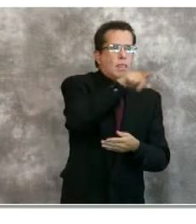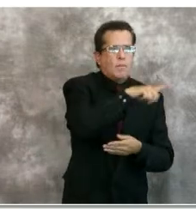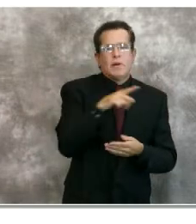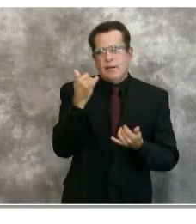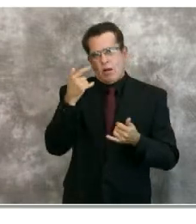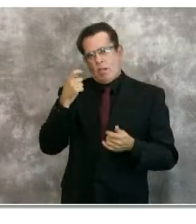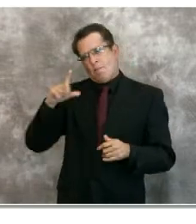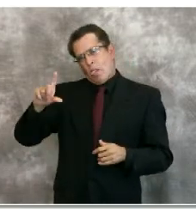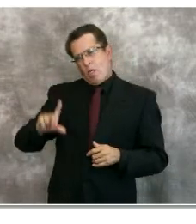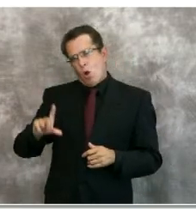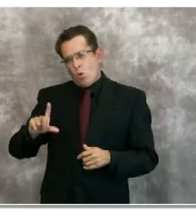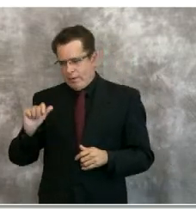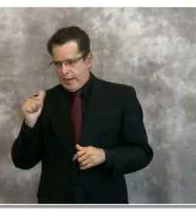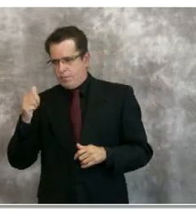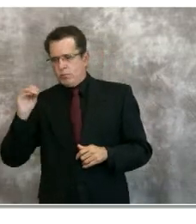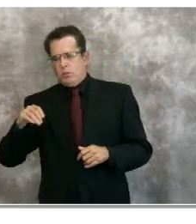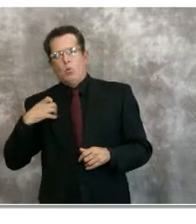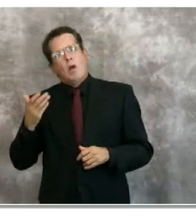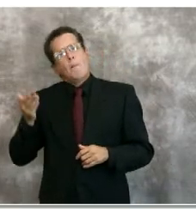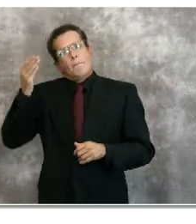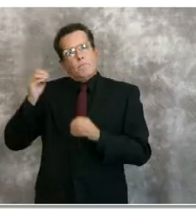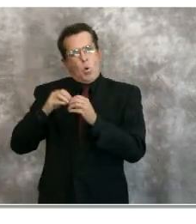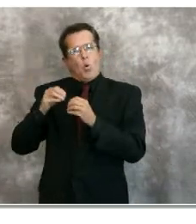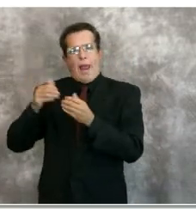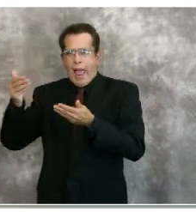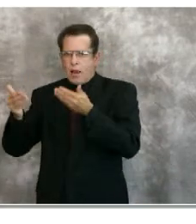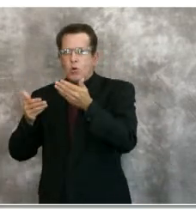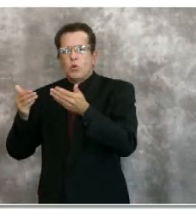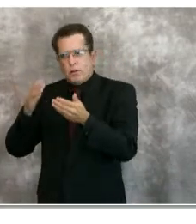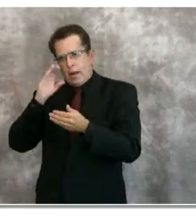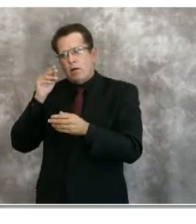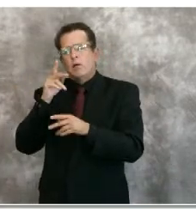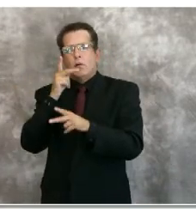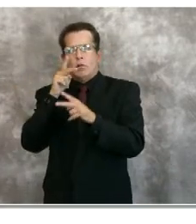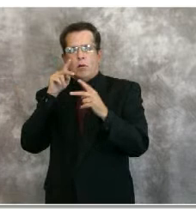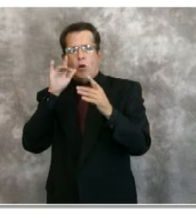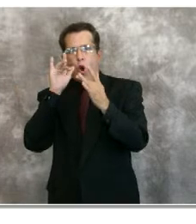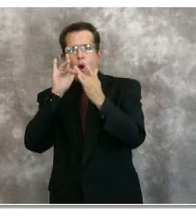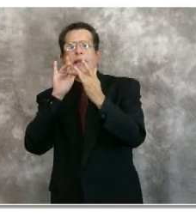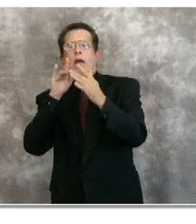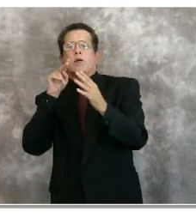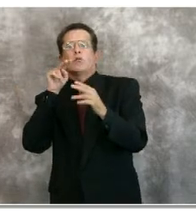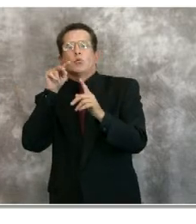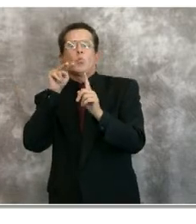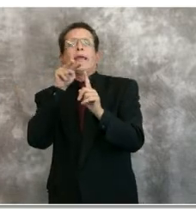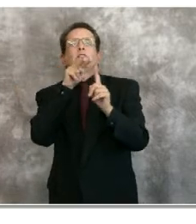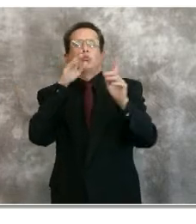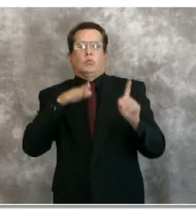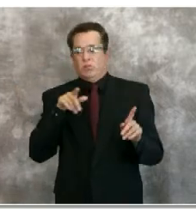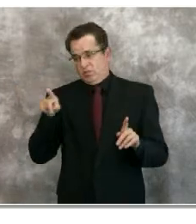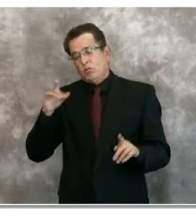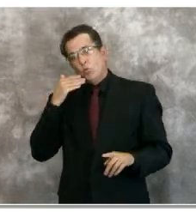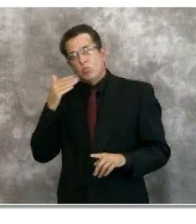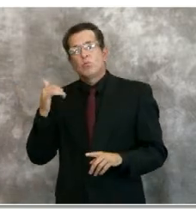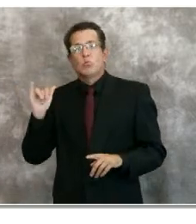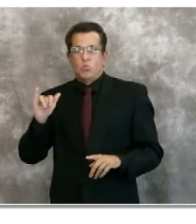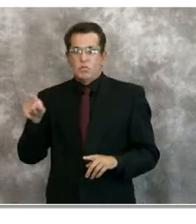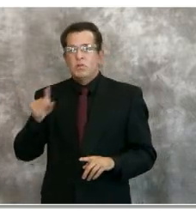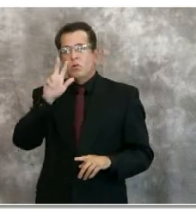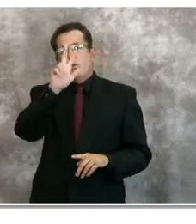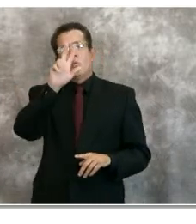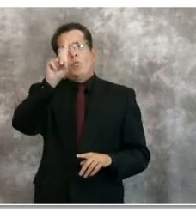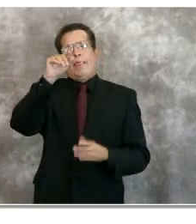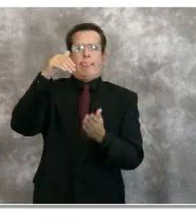want to be at 10%. Our contact tracers are keeping up with the workload that's being distributed, and then you see the 31,000